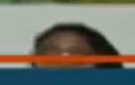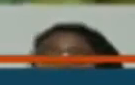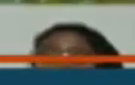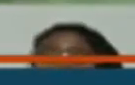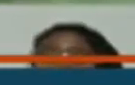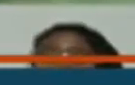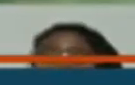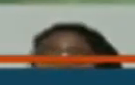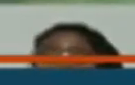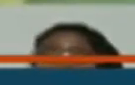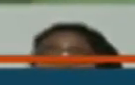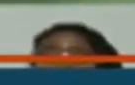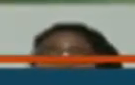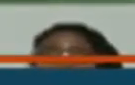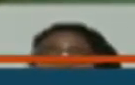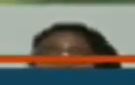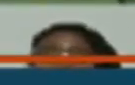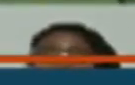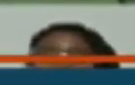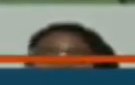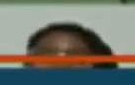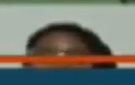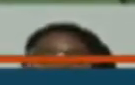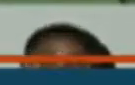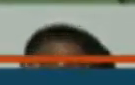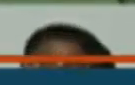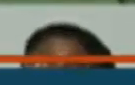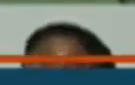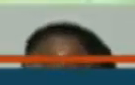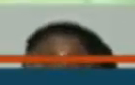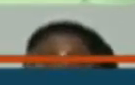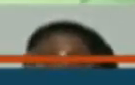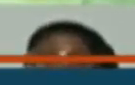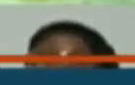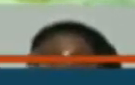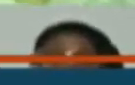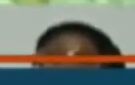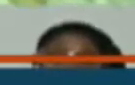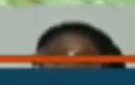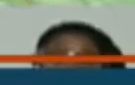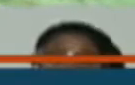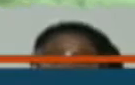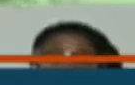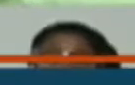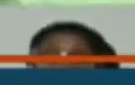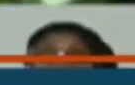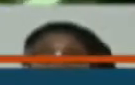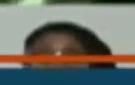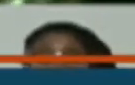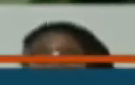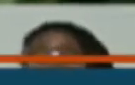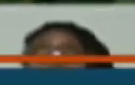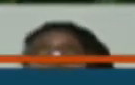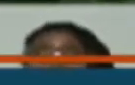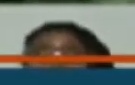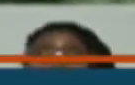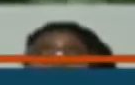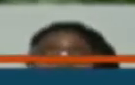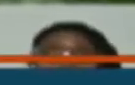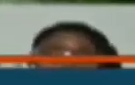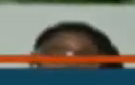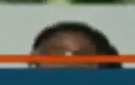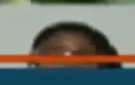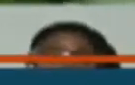are being robbed of the gold reserve of Venezuela, belonging to the Central Bank of Venezuela. They do not belong to the